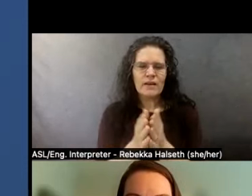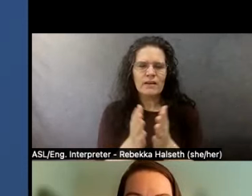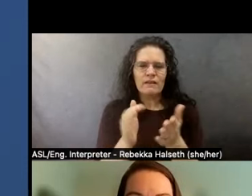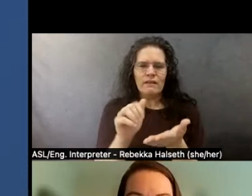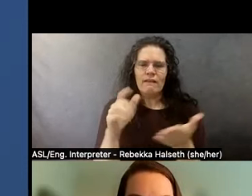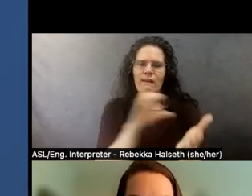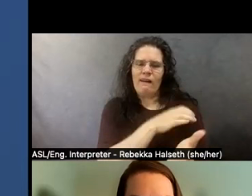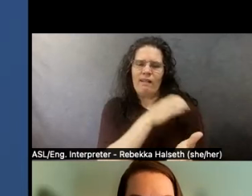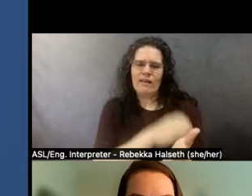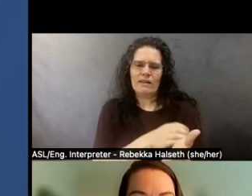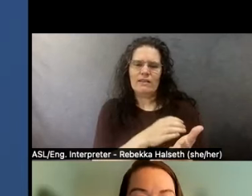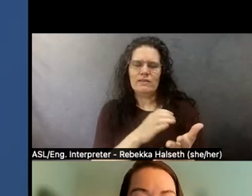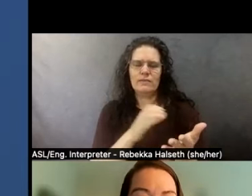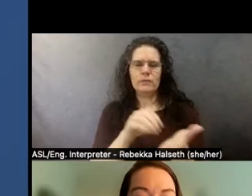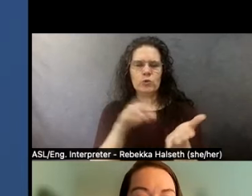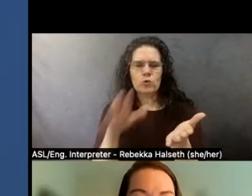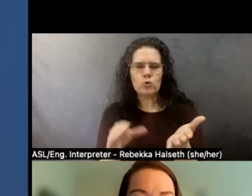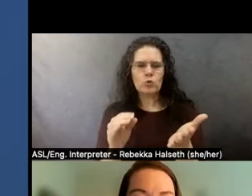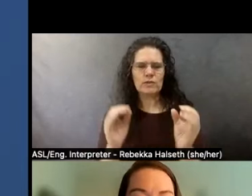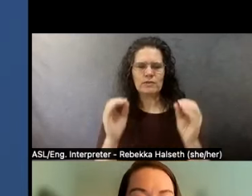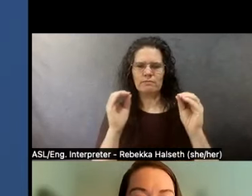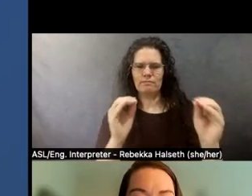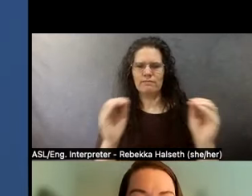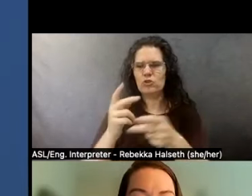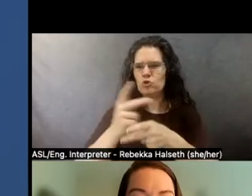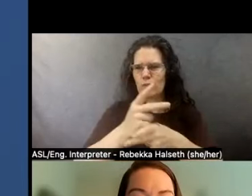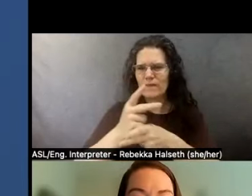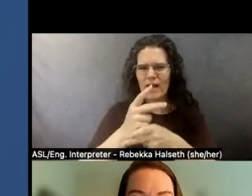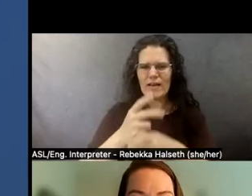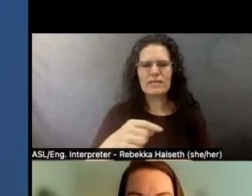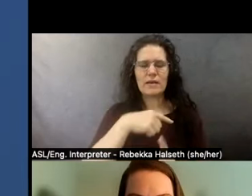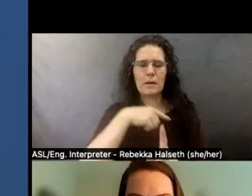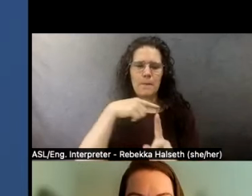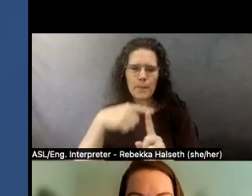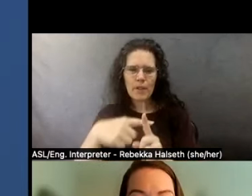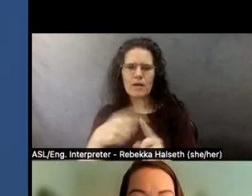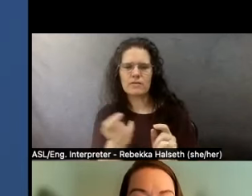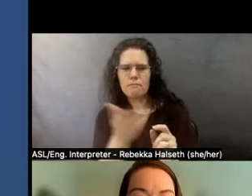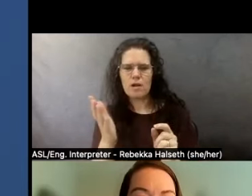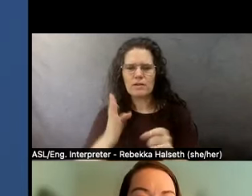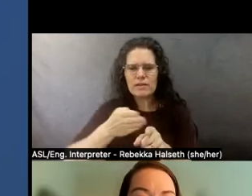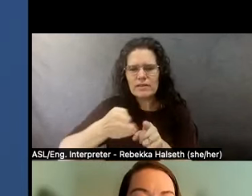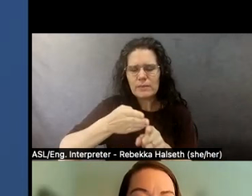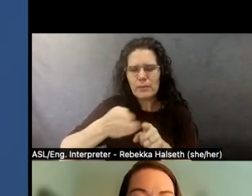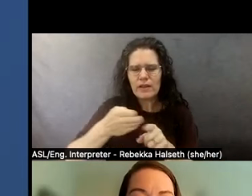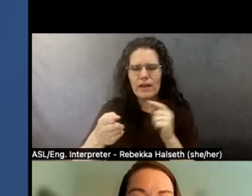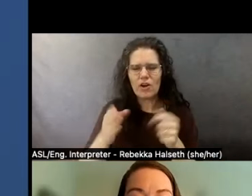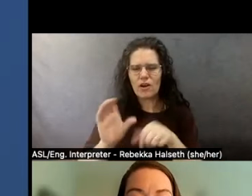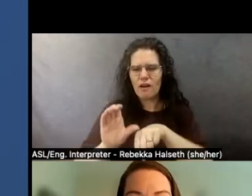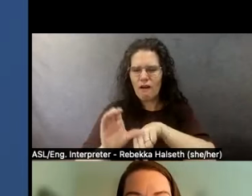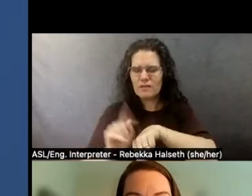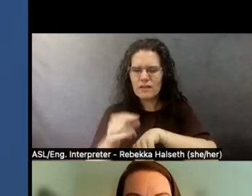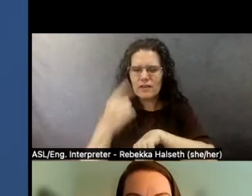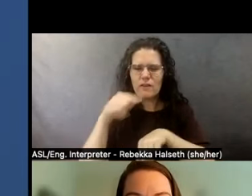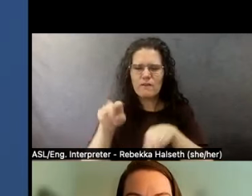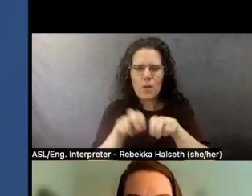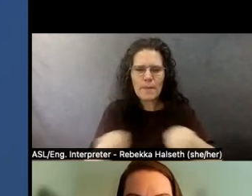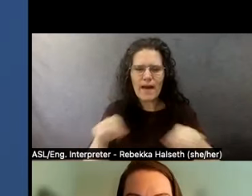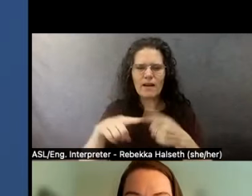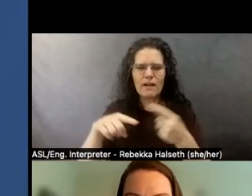VA system patients with highly complex medical and social needs, and regularly provides health law